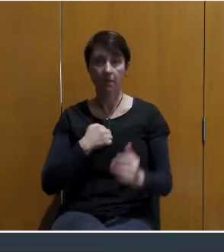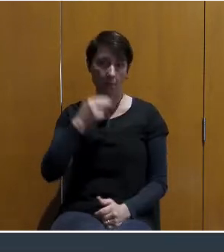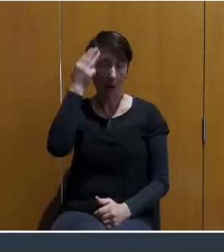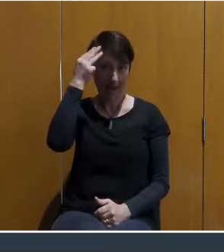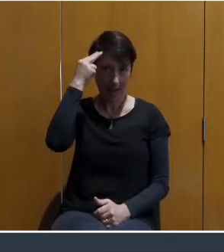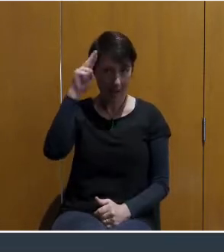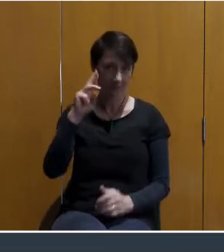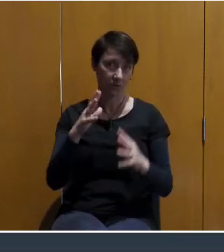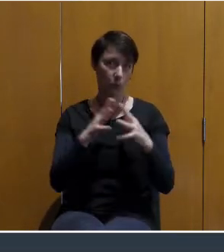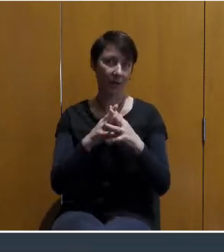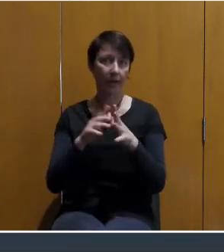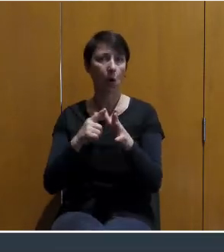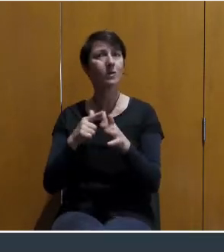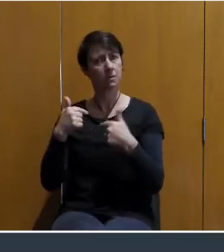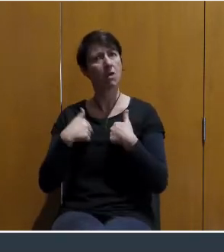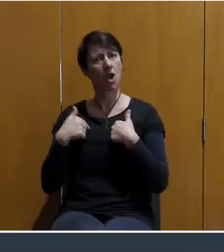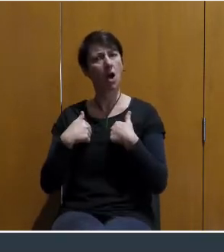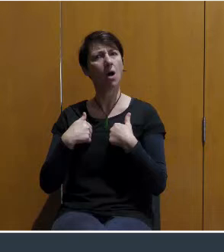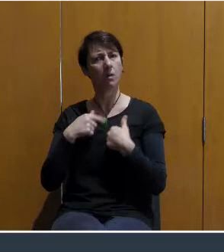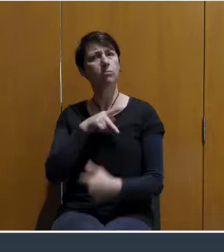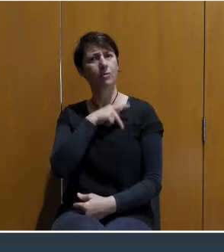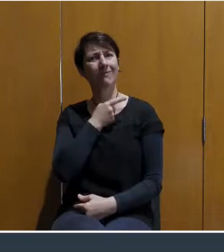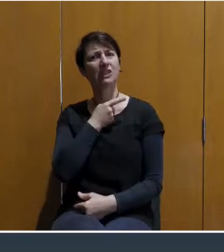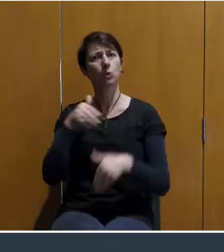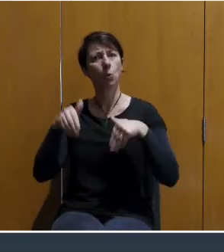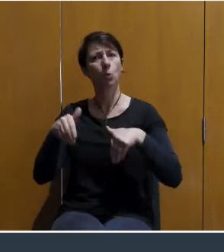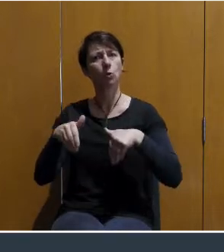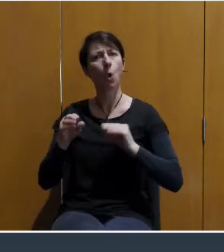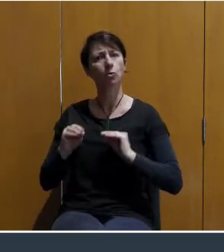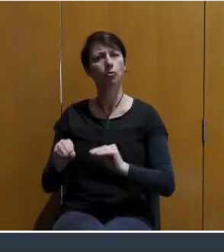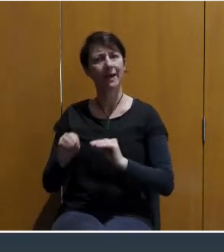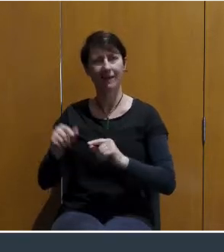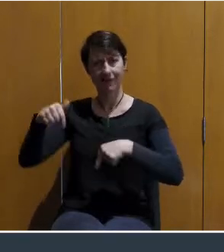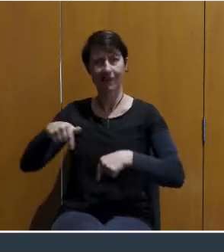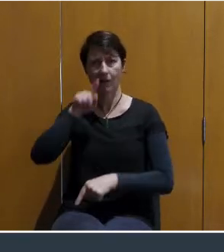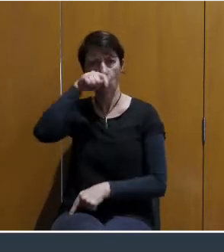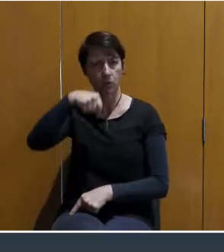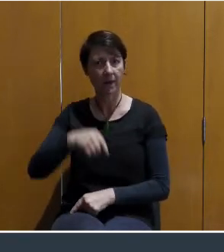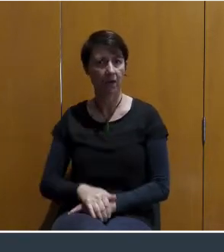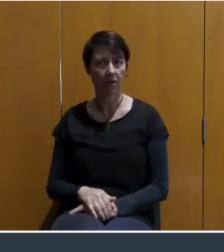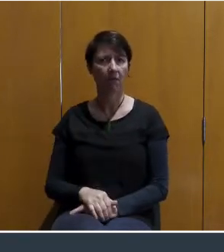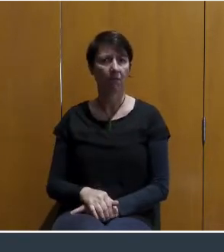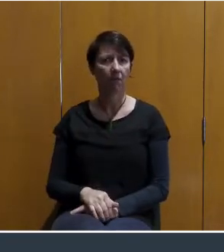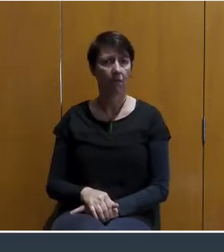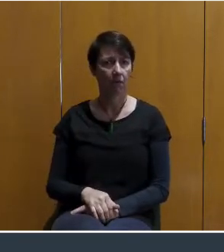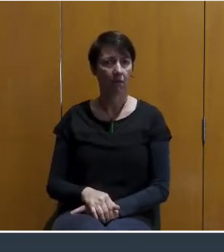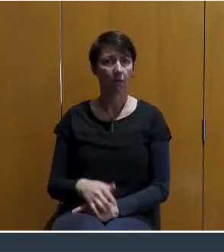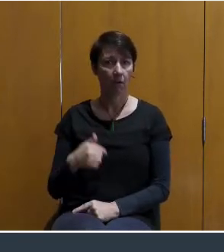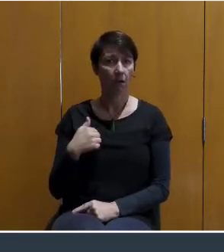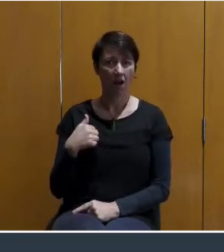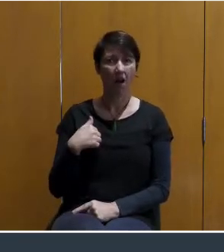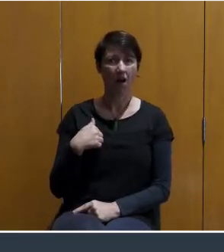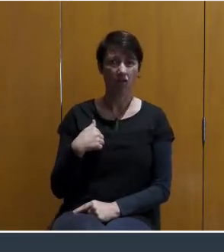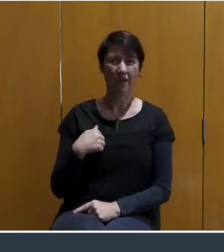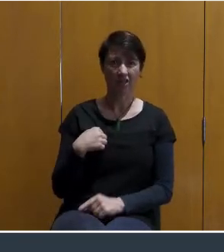Wendy Austin. I'm actually a pro dog trainer in Hawke's Bay, in Bridge Park. So I've had a business there for about 18 months. I've been training for about 5